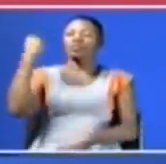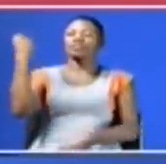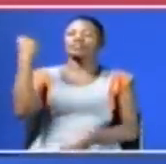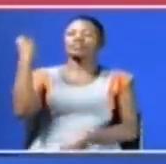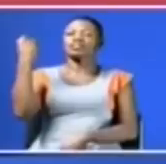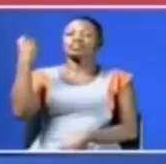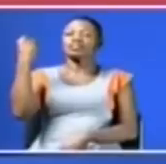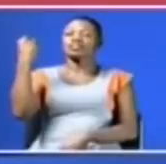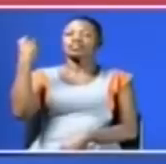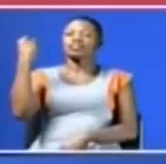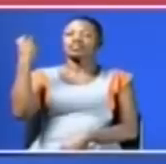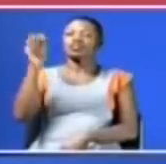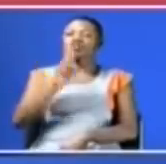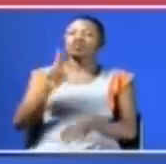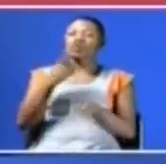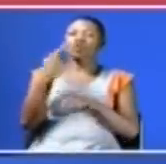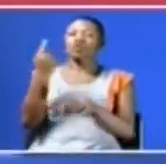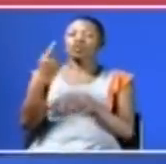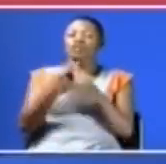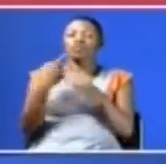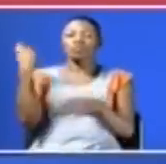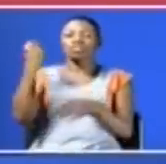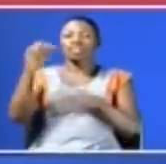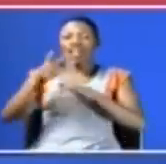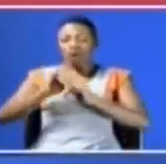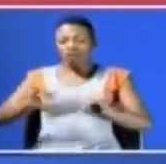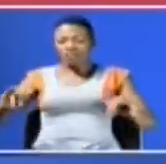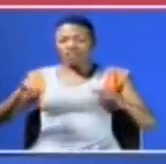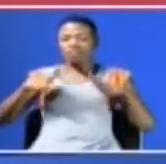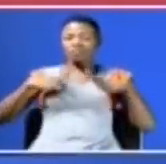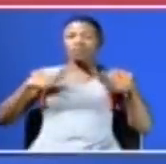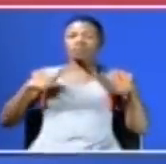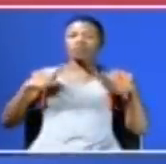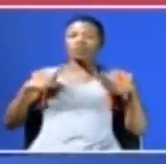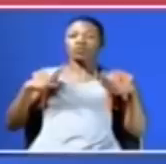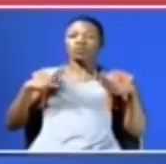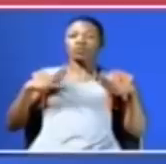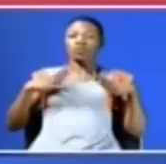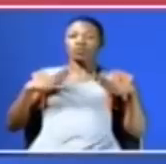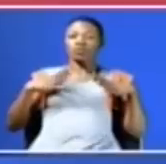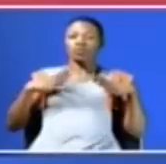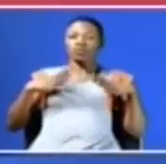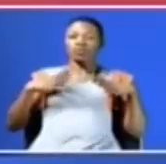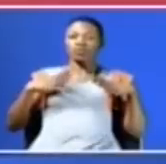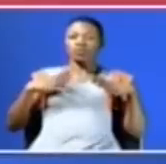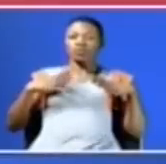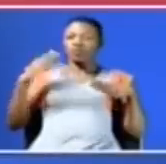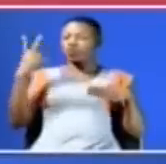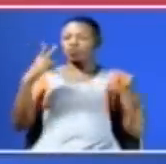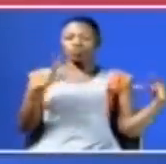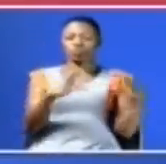we weaponize it for politics, you obviously divided the people into, you're fighting, you know, sort of two camps. And